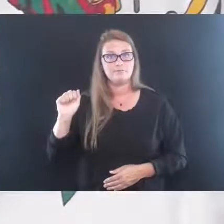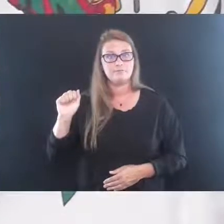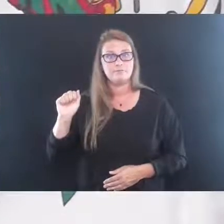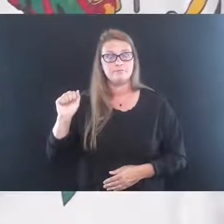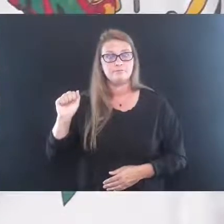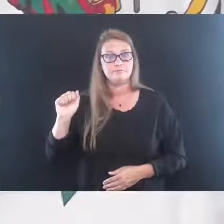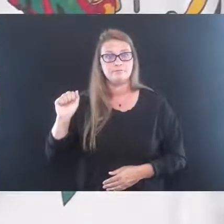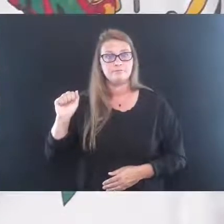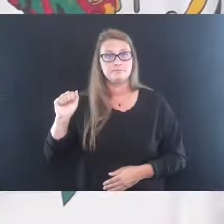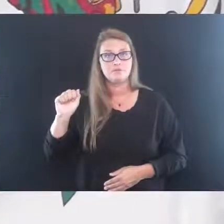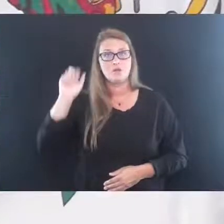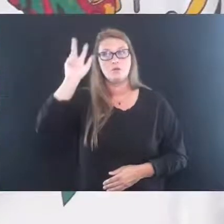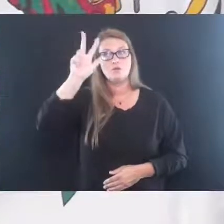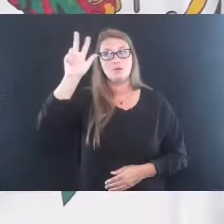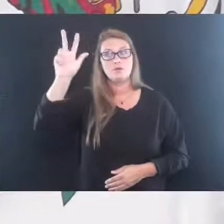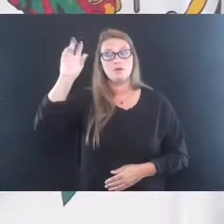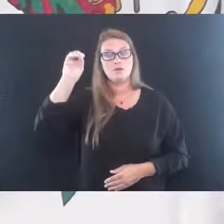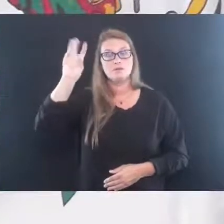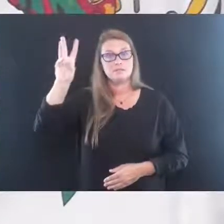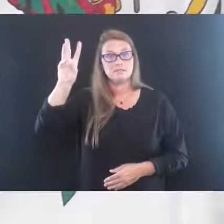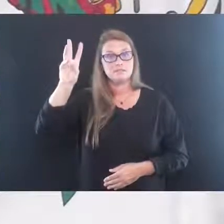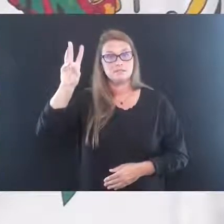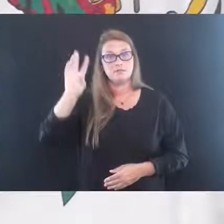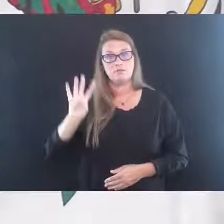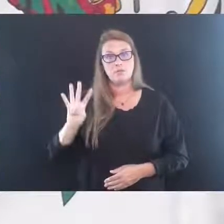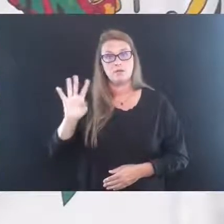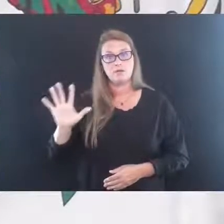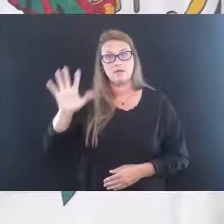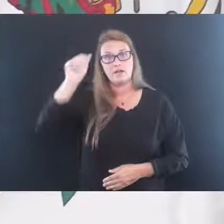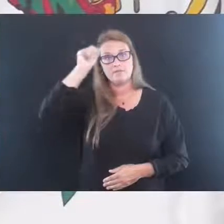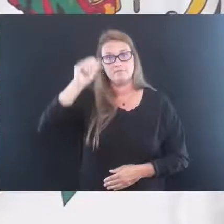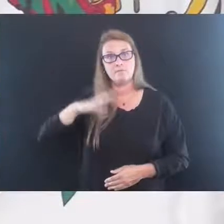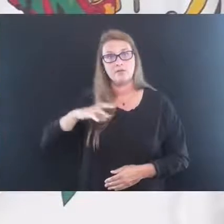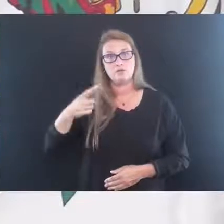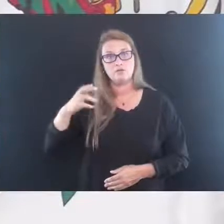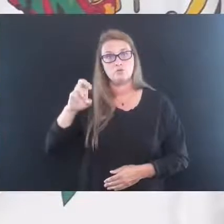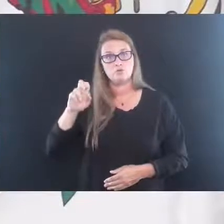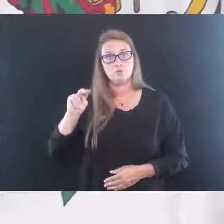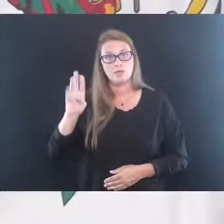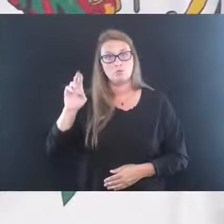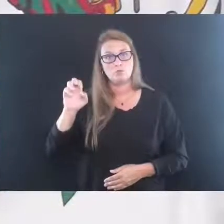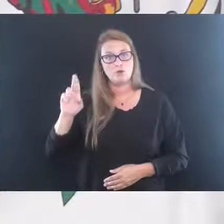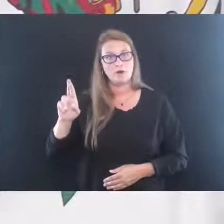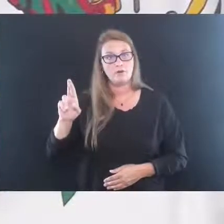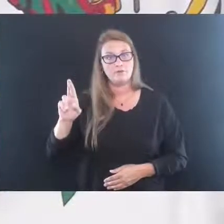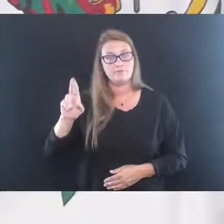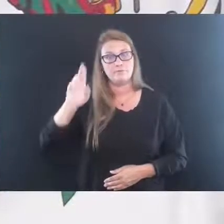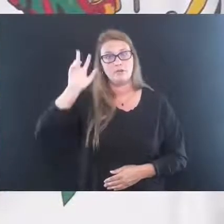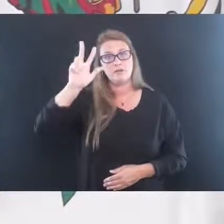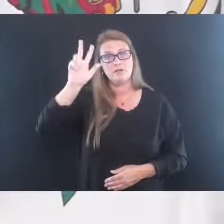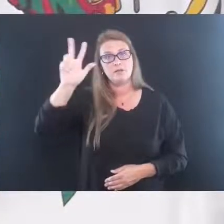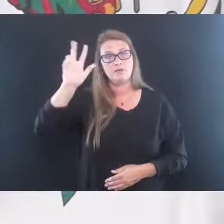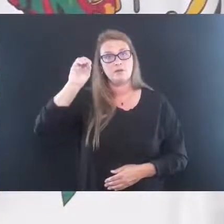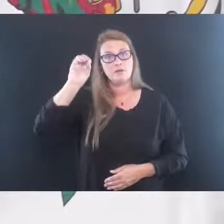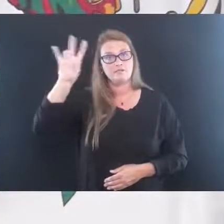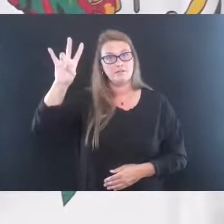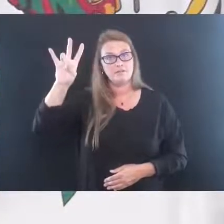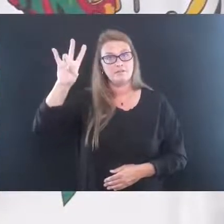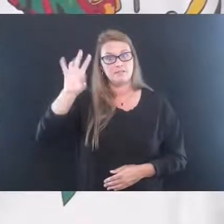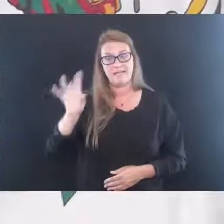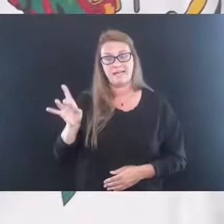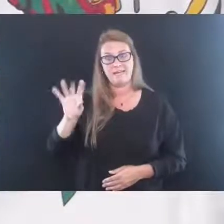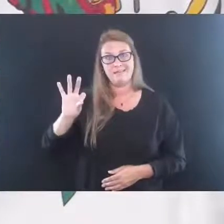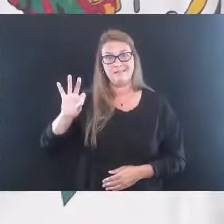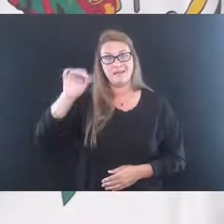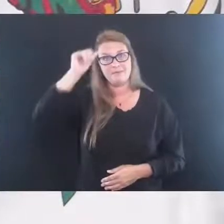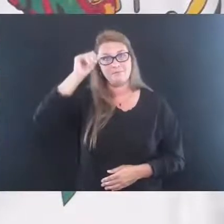The 3,306th death, a 45-year-old male from Greenbrier County. The 3,307th death, an